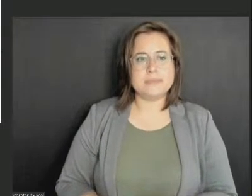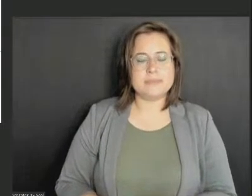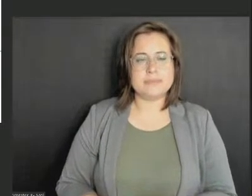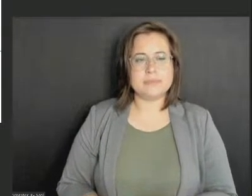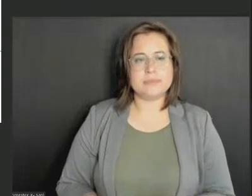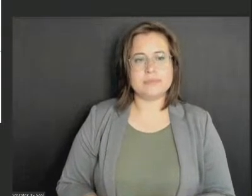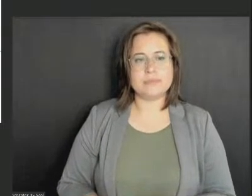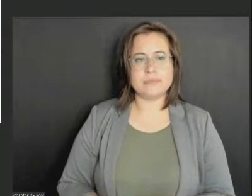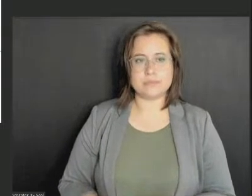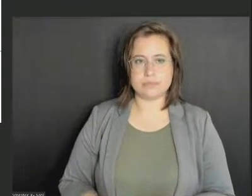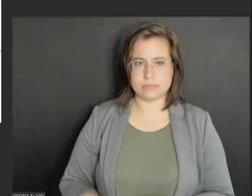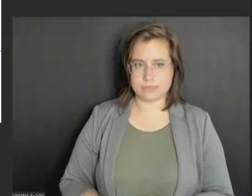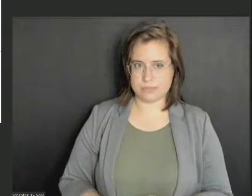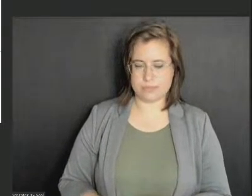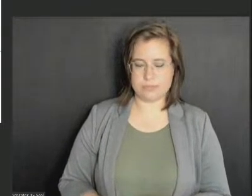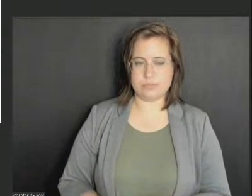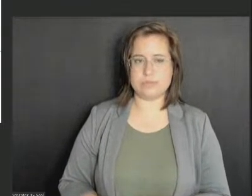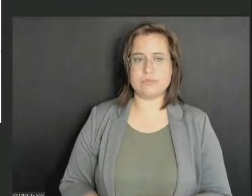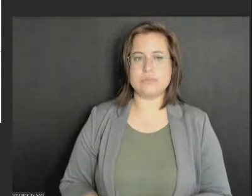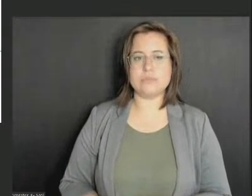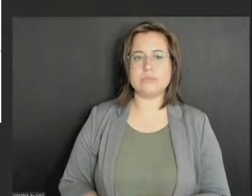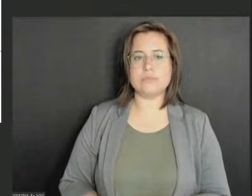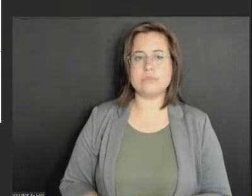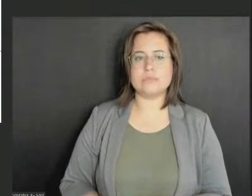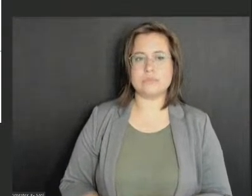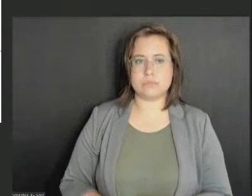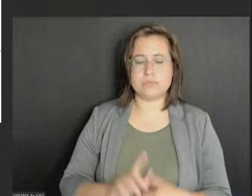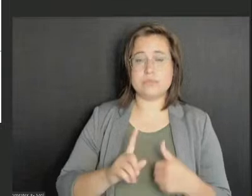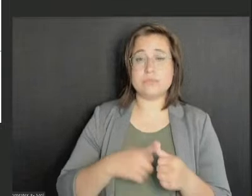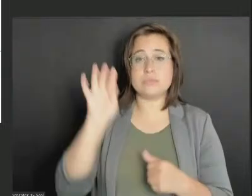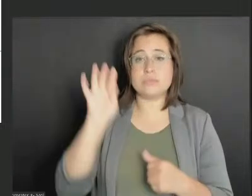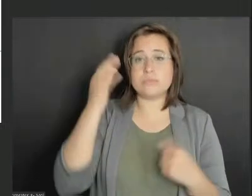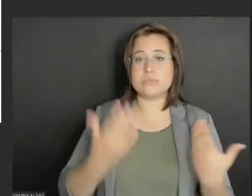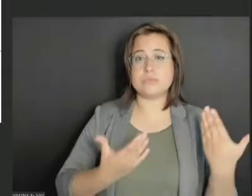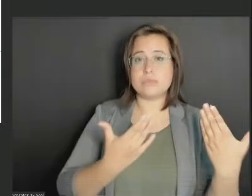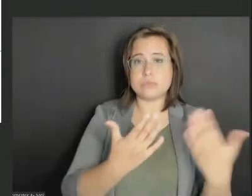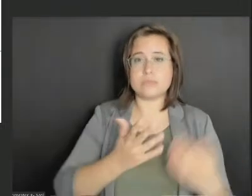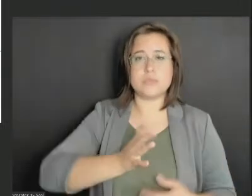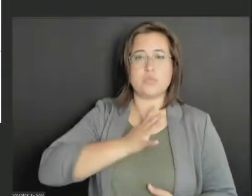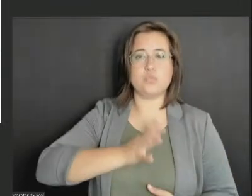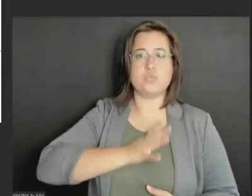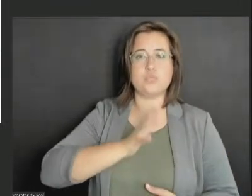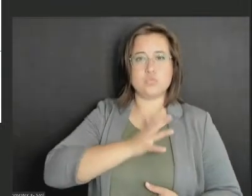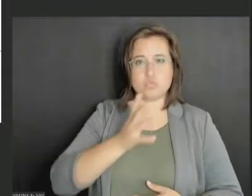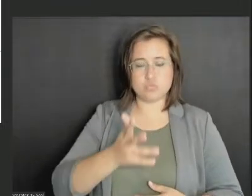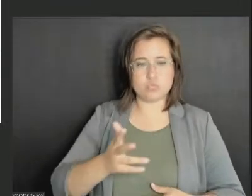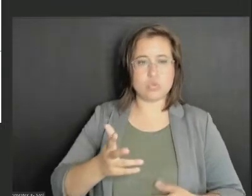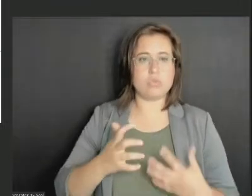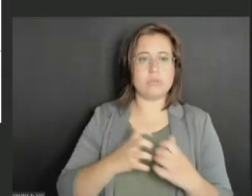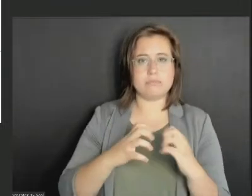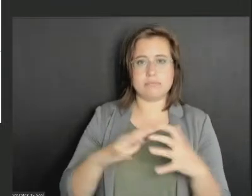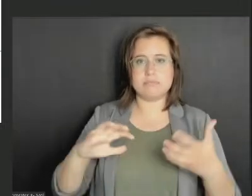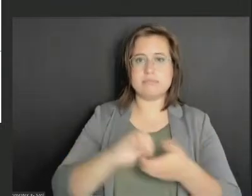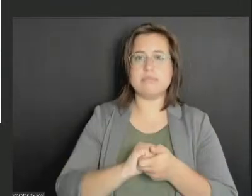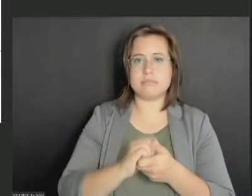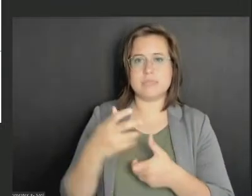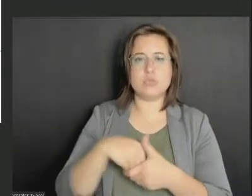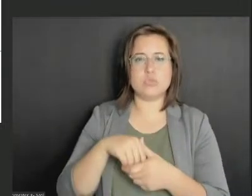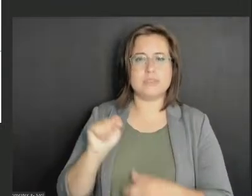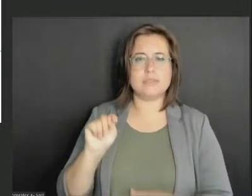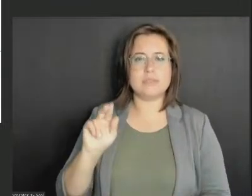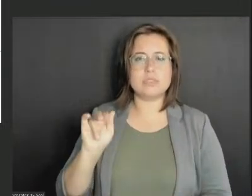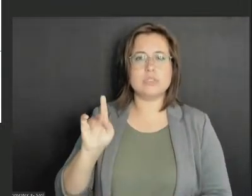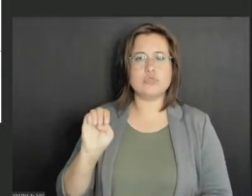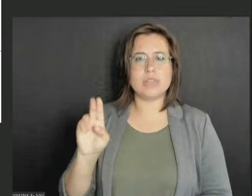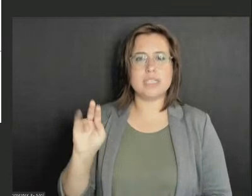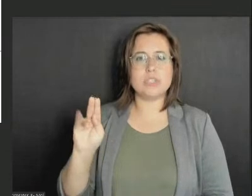So first, we recommend the federal government launch a formal partnership with worker organizations, including trade unions and those representing farm workers,